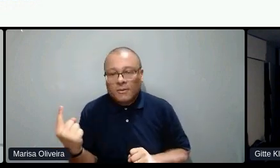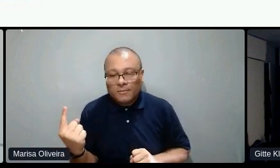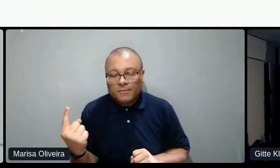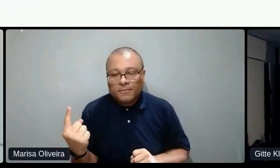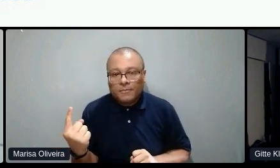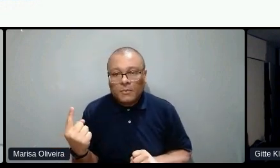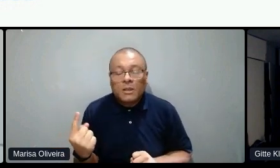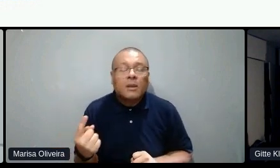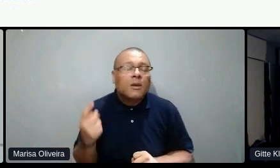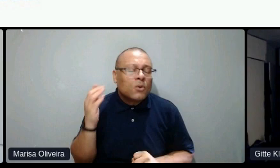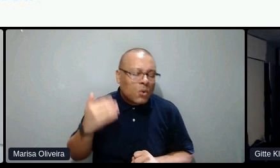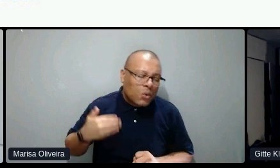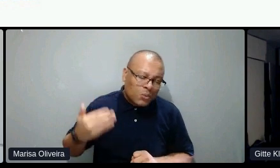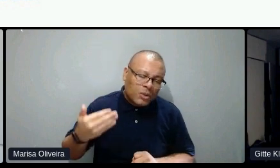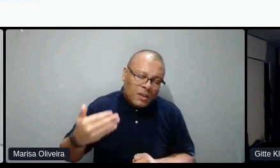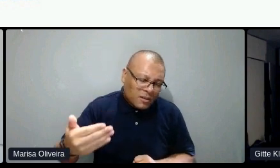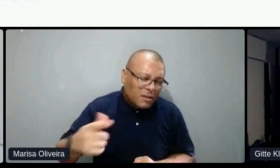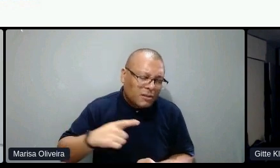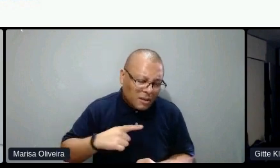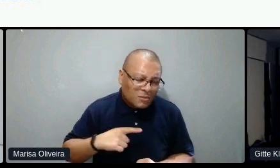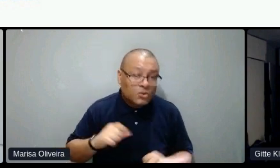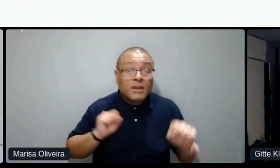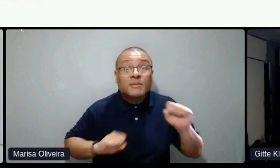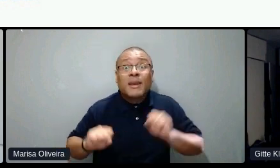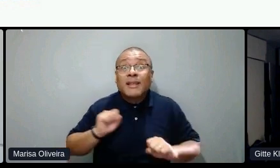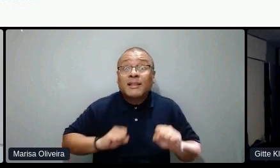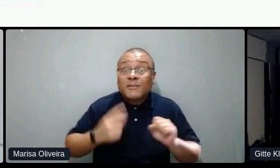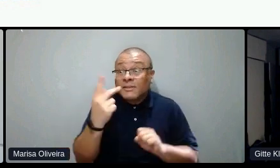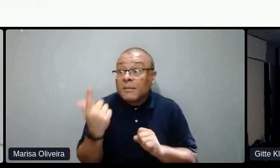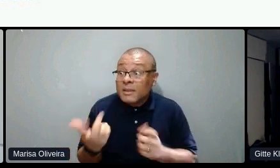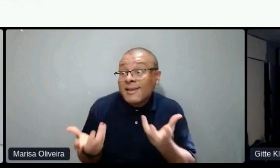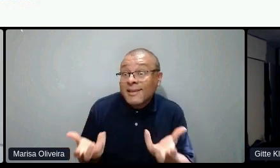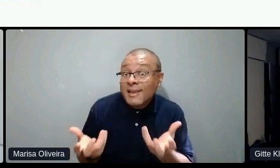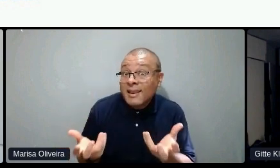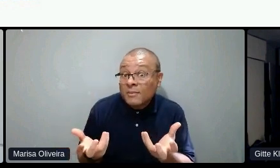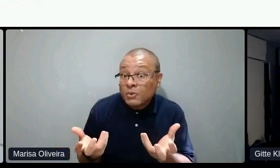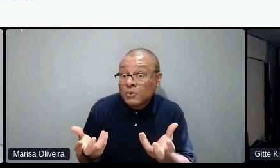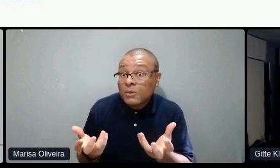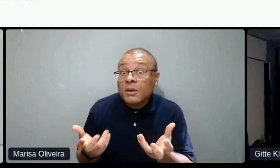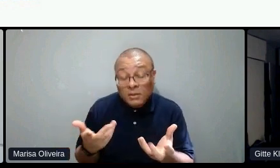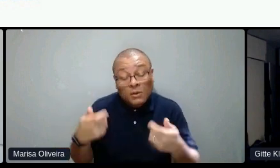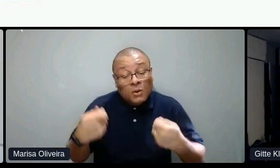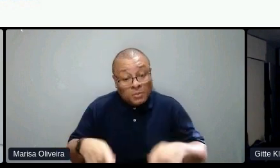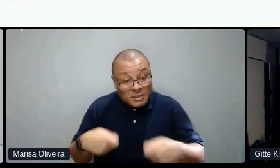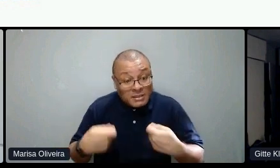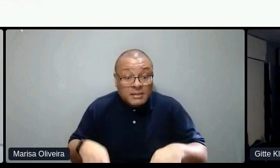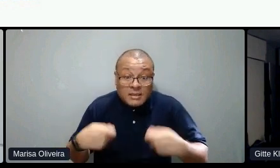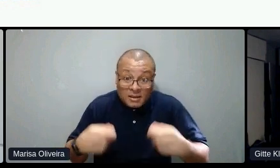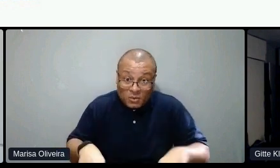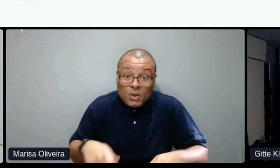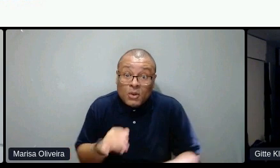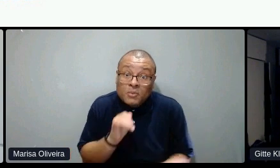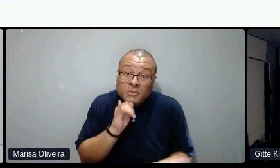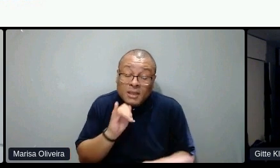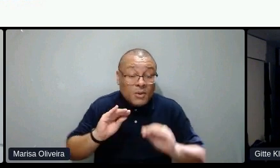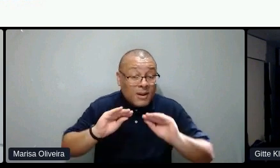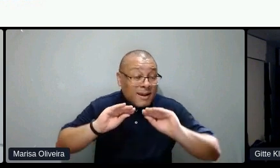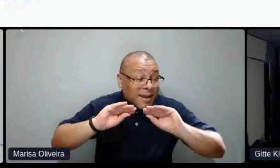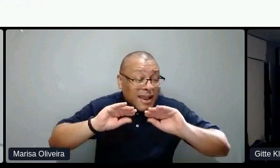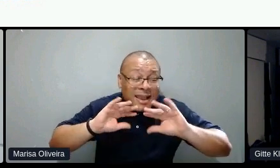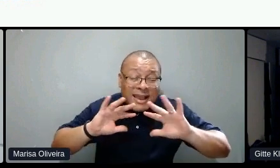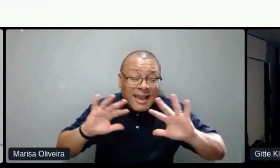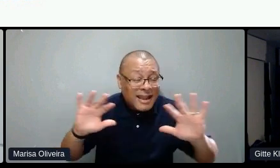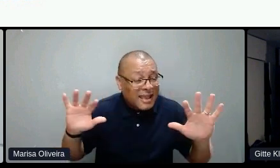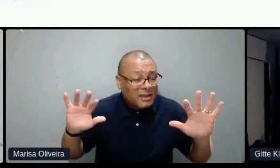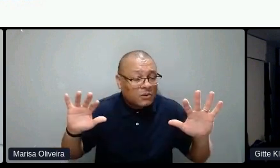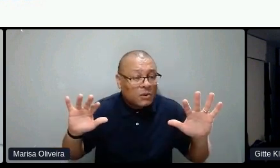very often have expectations on each other, but we don't go in and set these expectations. We don't say them out loud. So one of the things you can